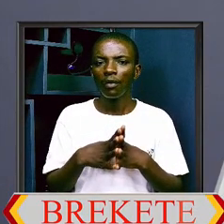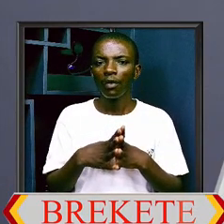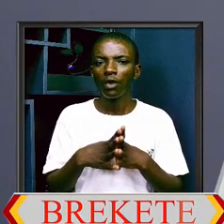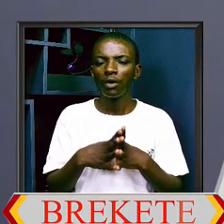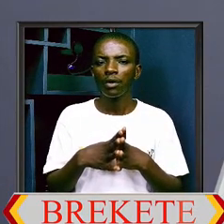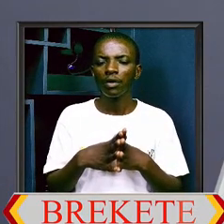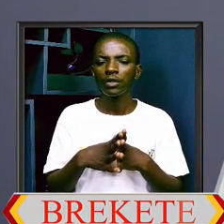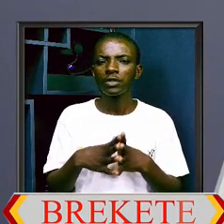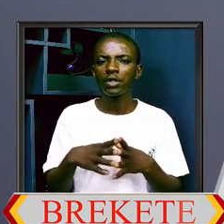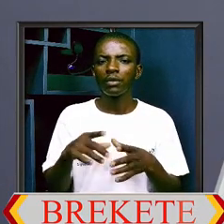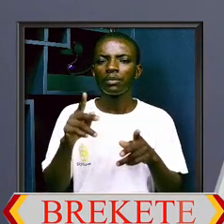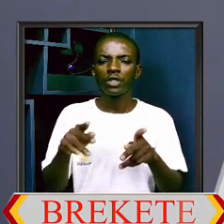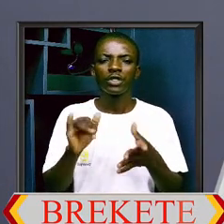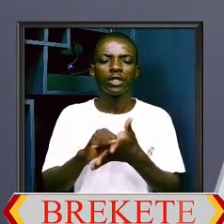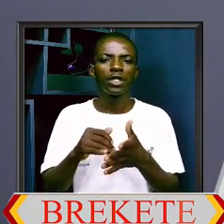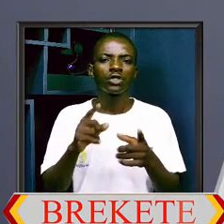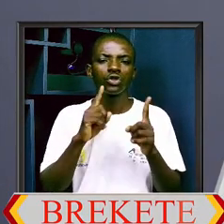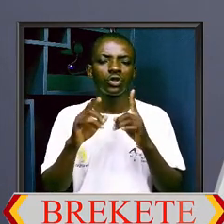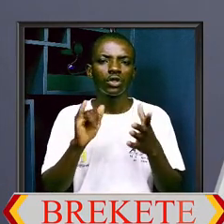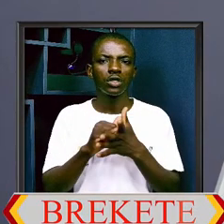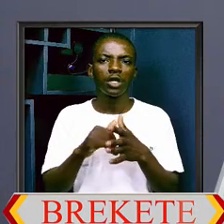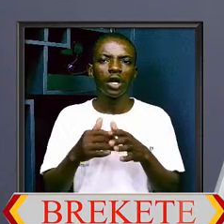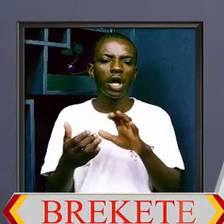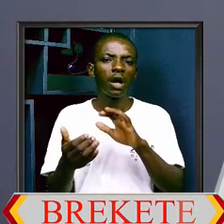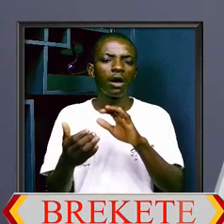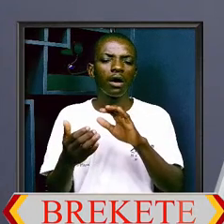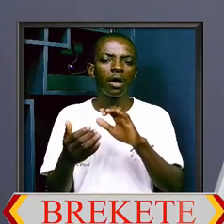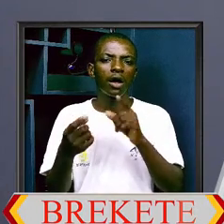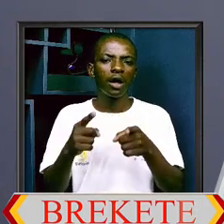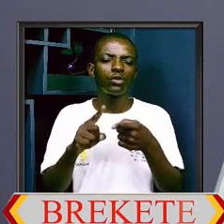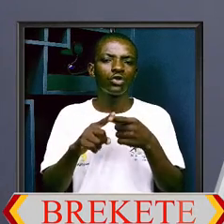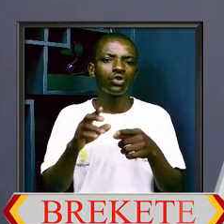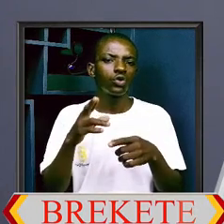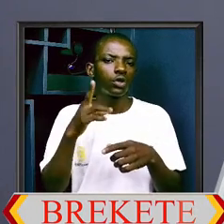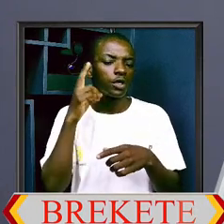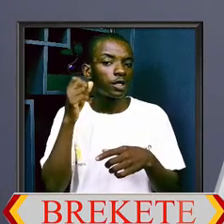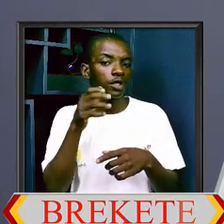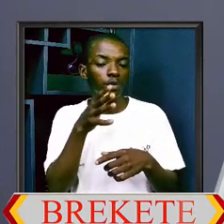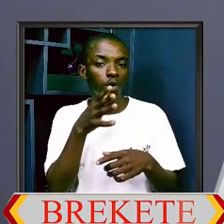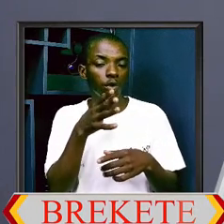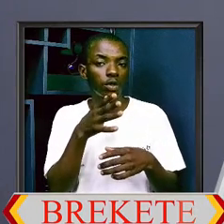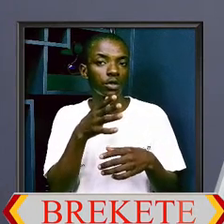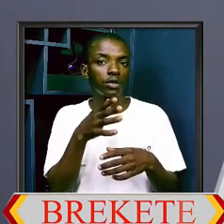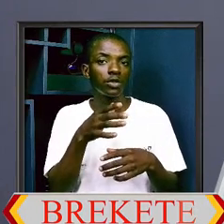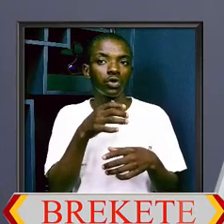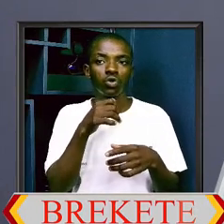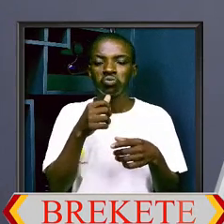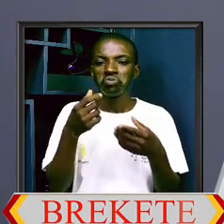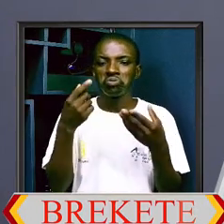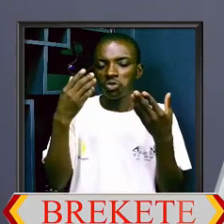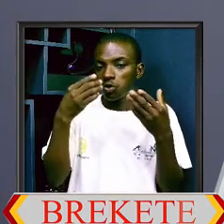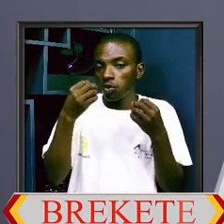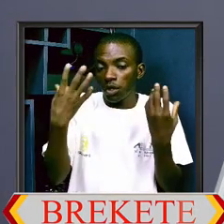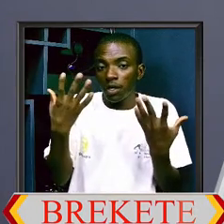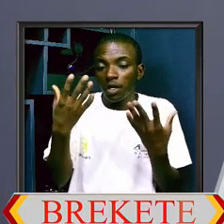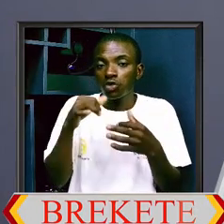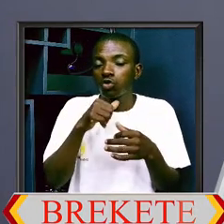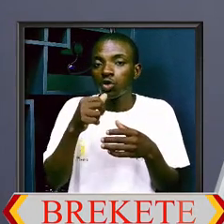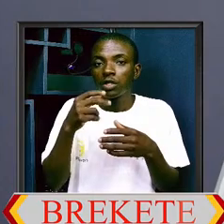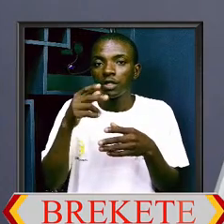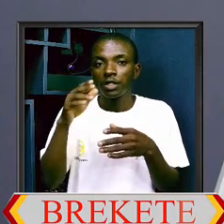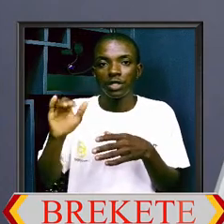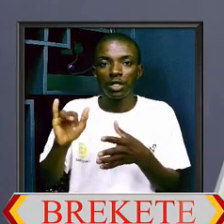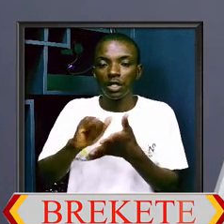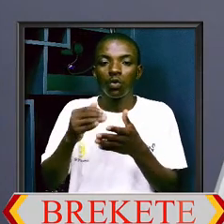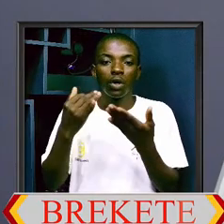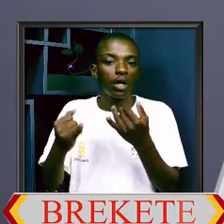concerned person say anything happened to a mother you know concern I'm check well well not be peing we go